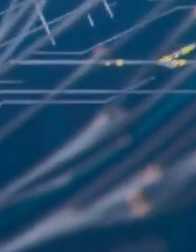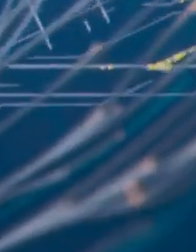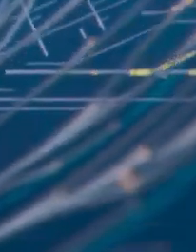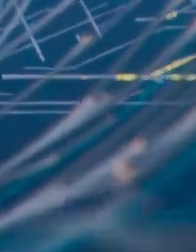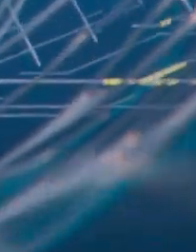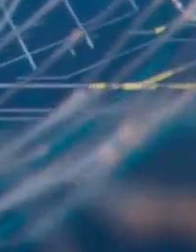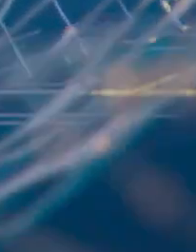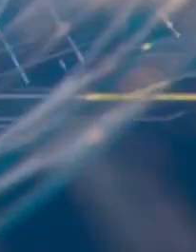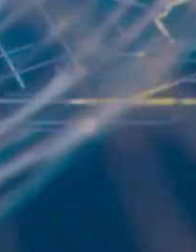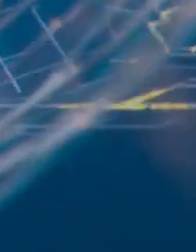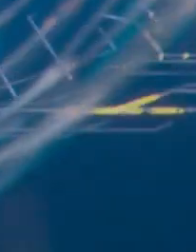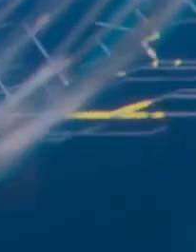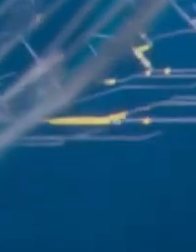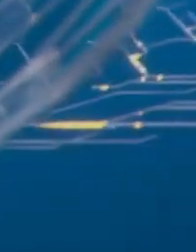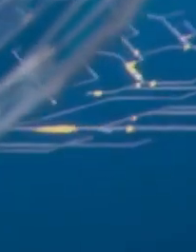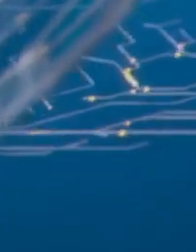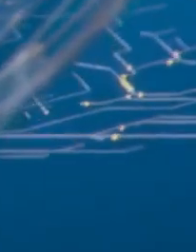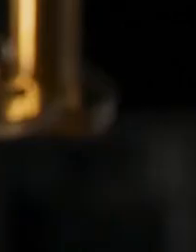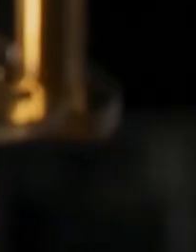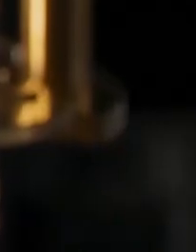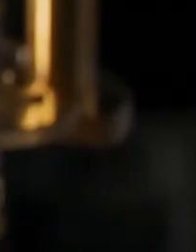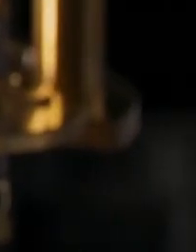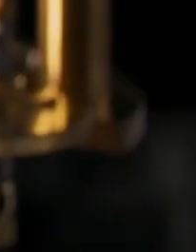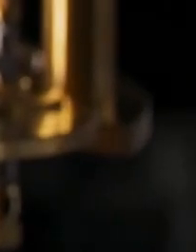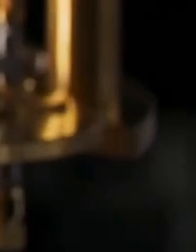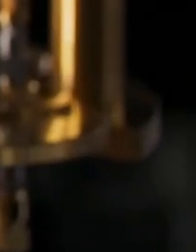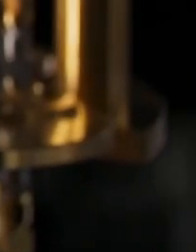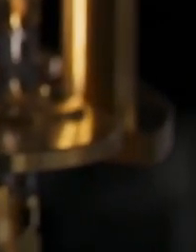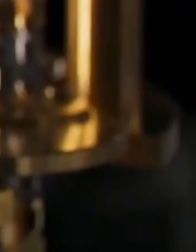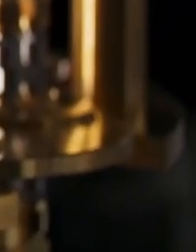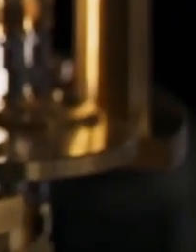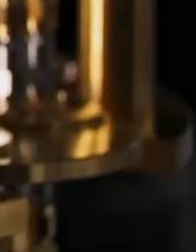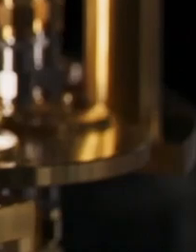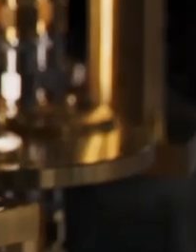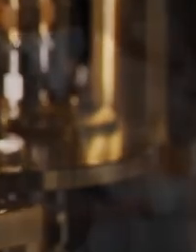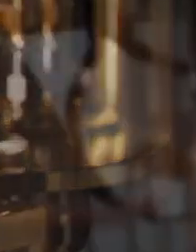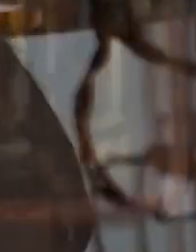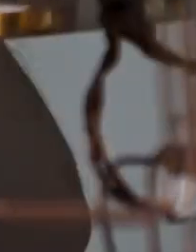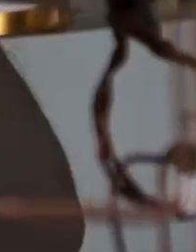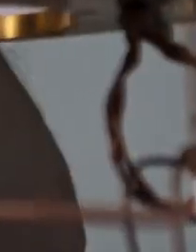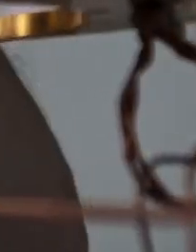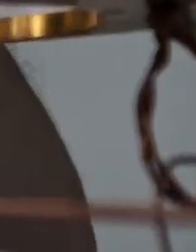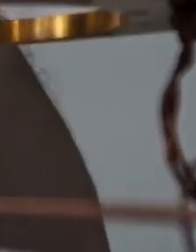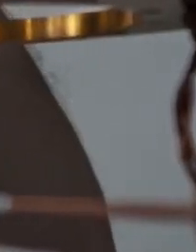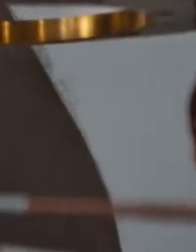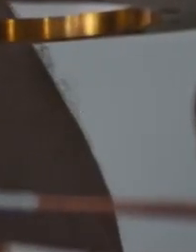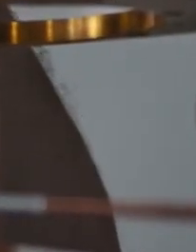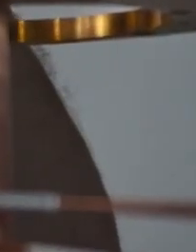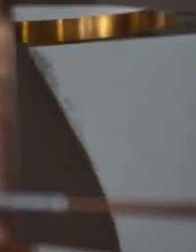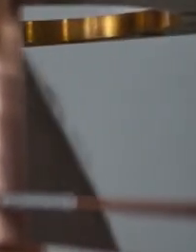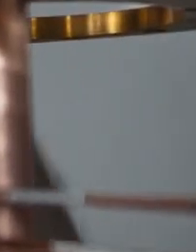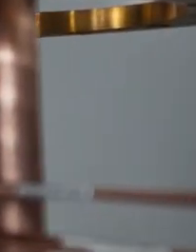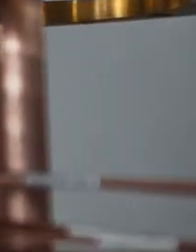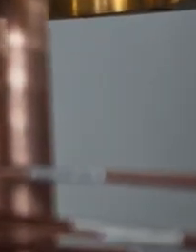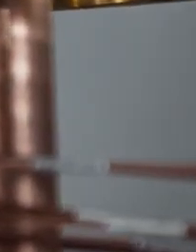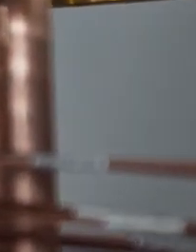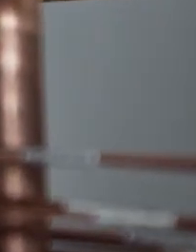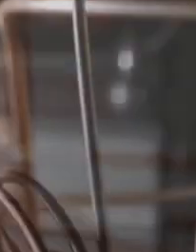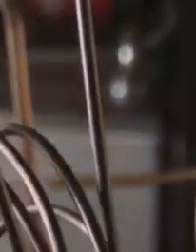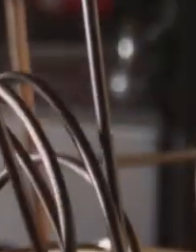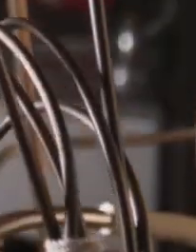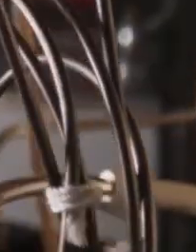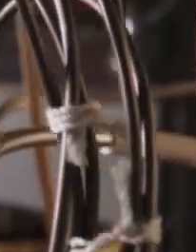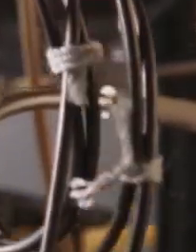quantum computers, we will be able to speak it. It's essentially a quantum computer works based on the same